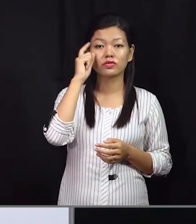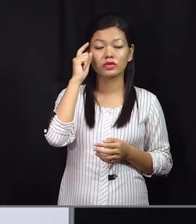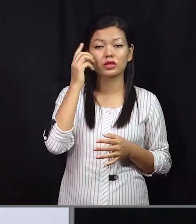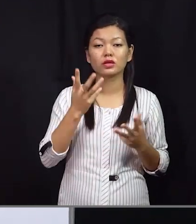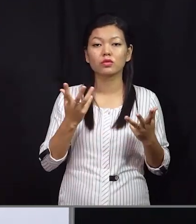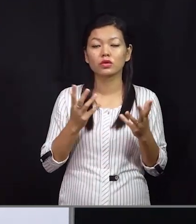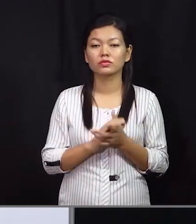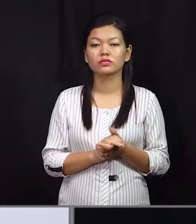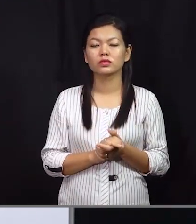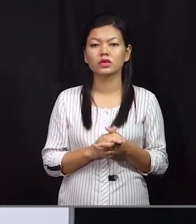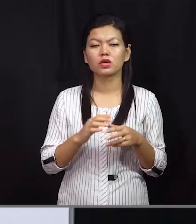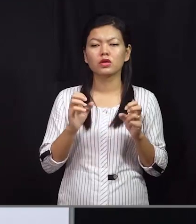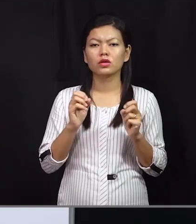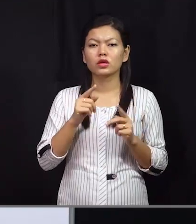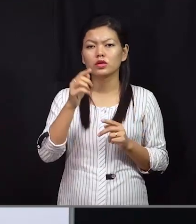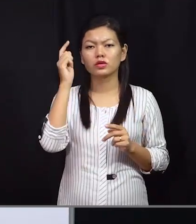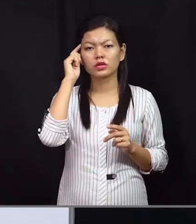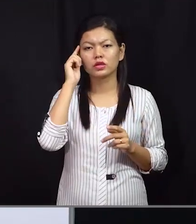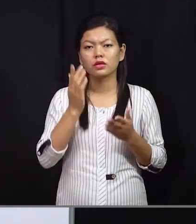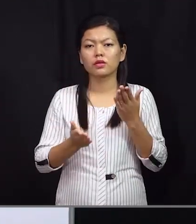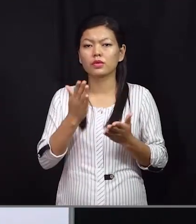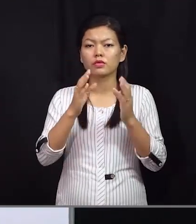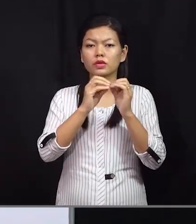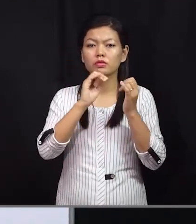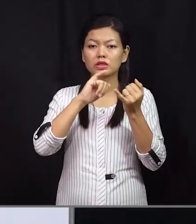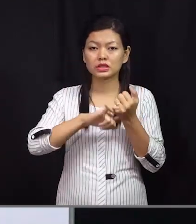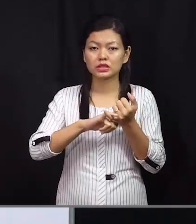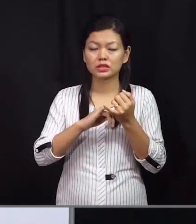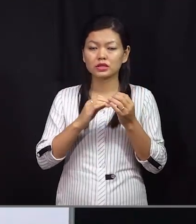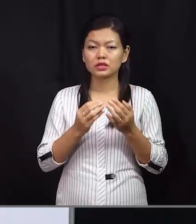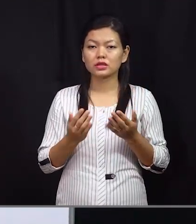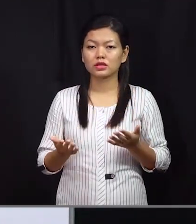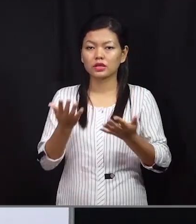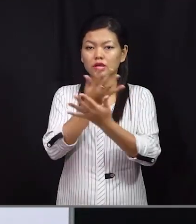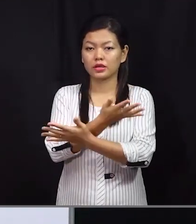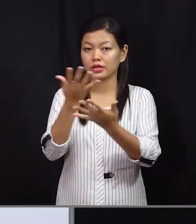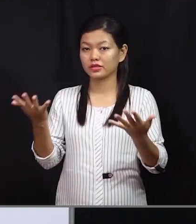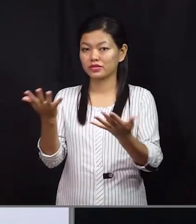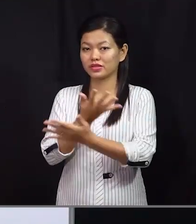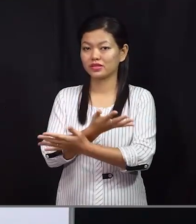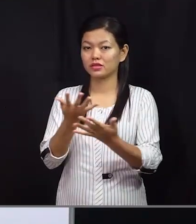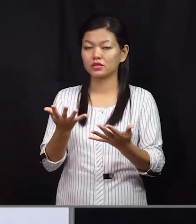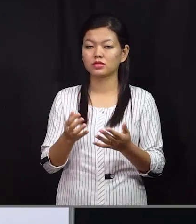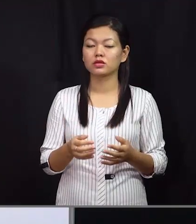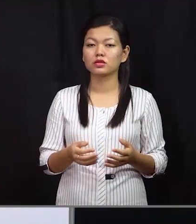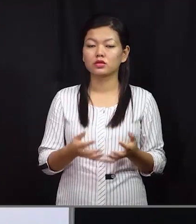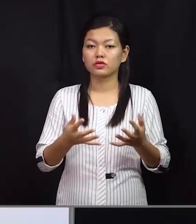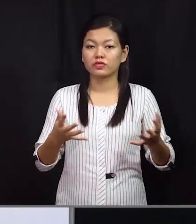that business is, an exchange of goods and services, or business can be,